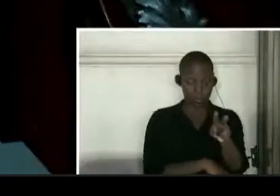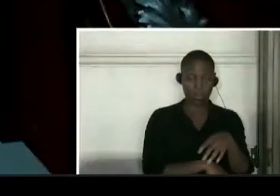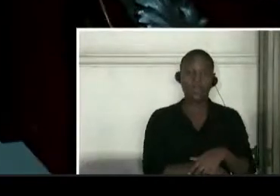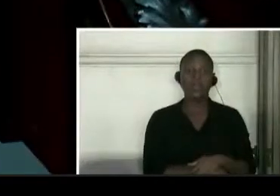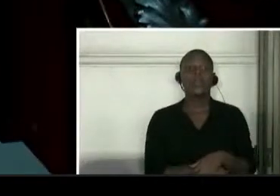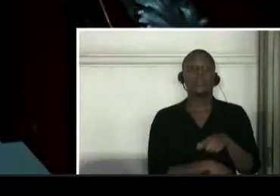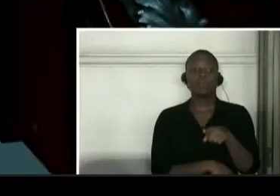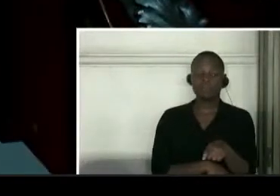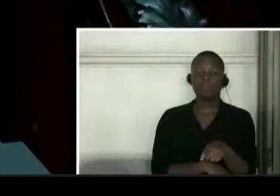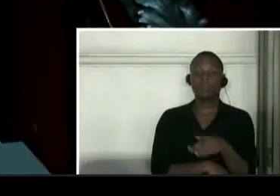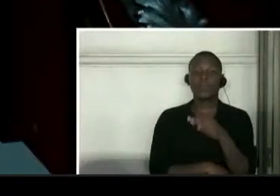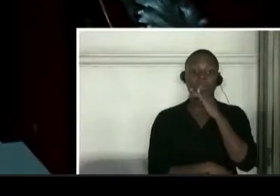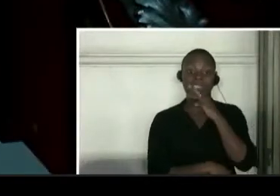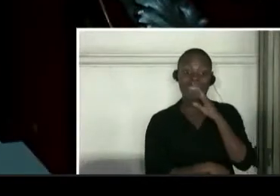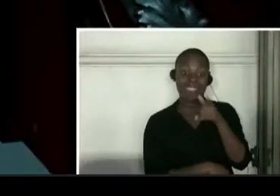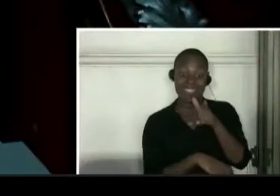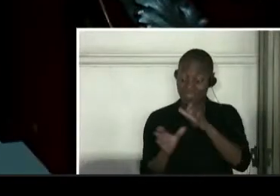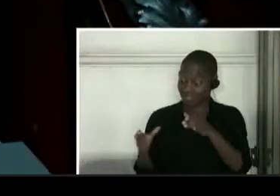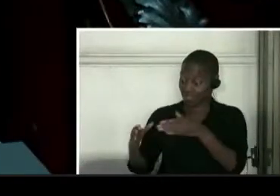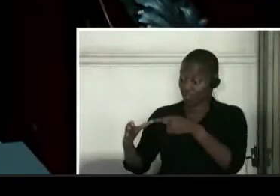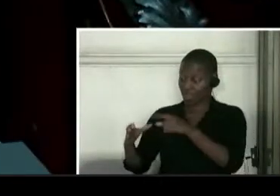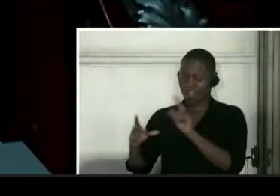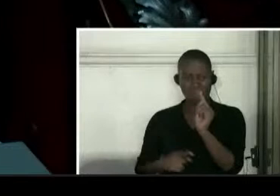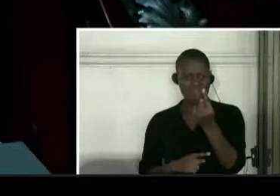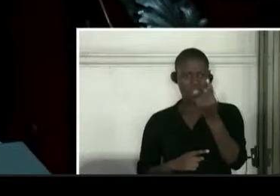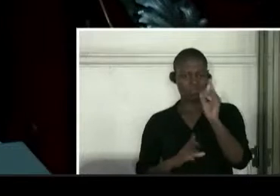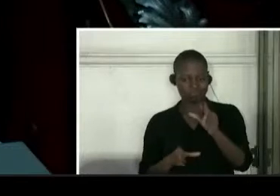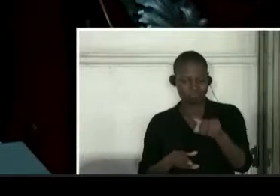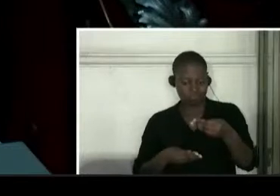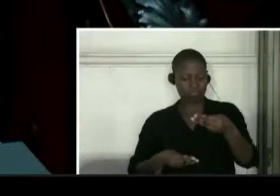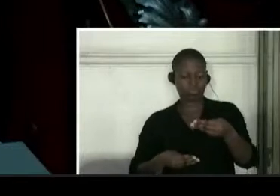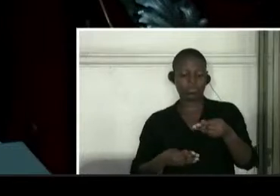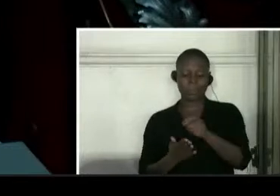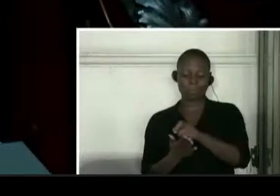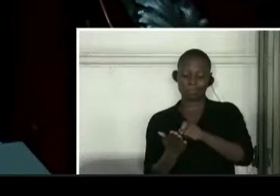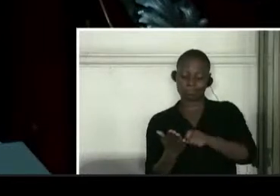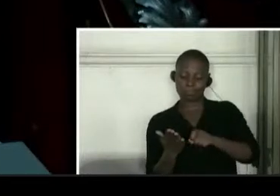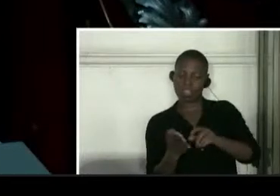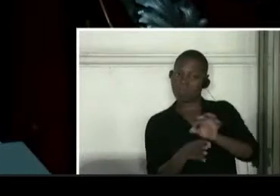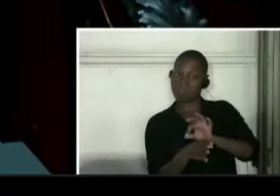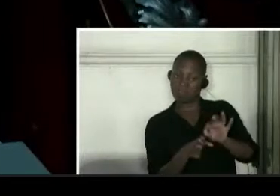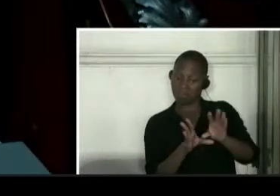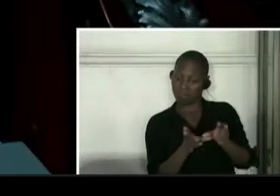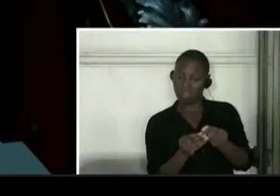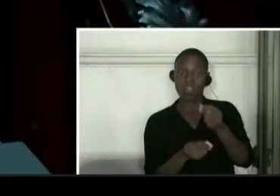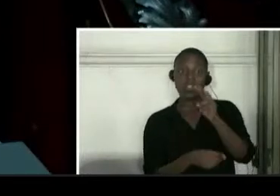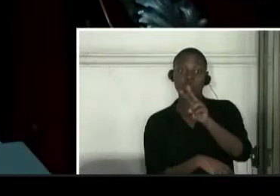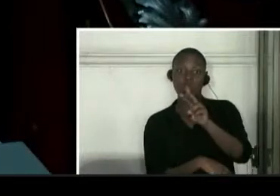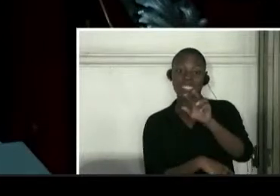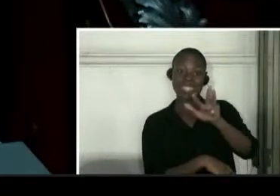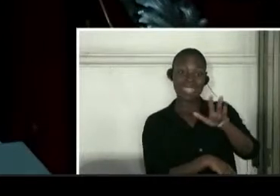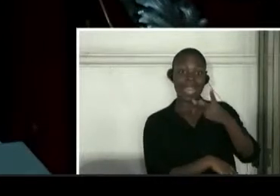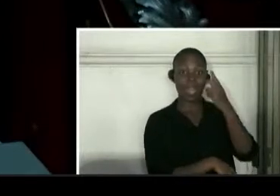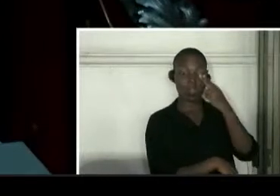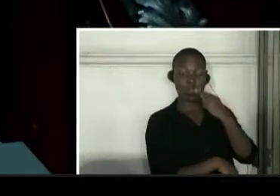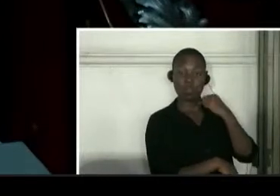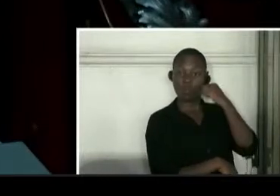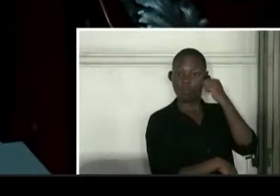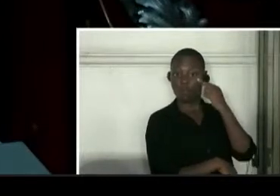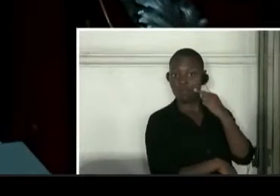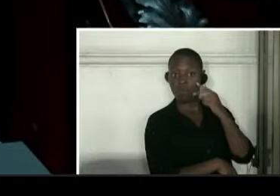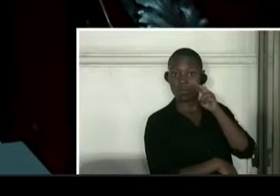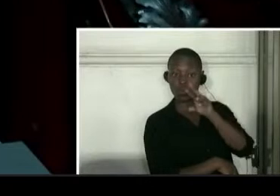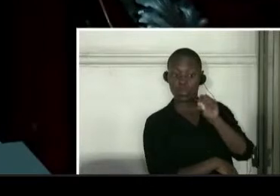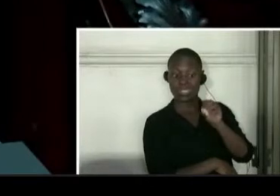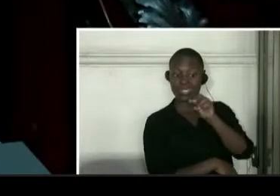2022. The Portfolio Committee received the first draft 22-23 budget and APP on the 29th of November